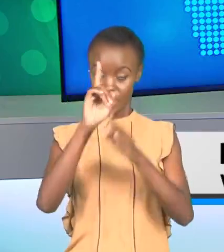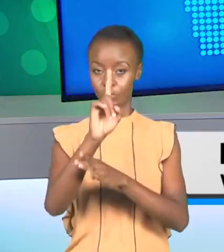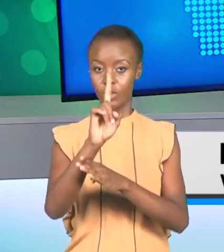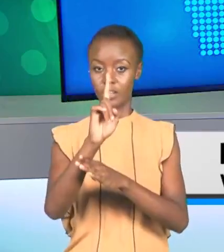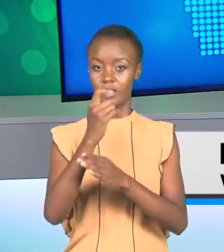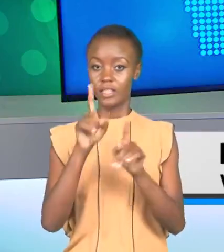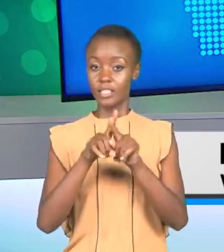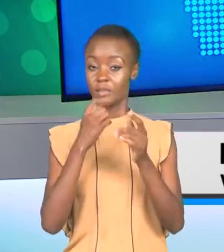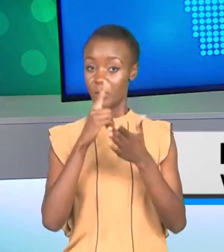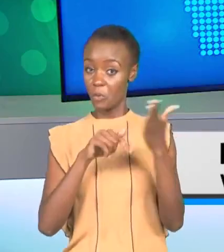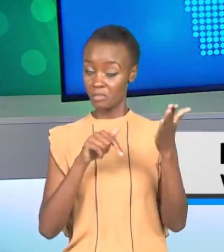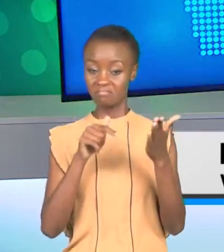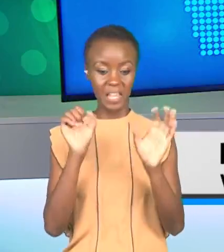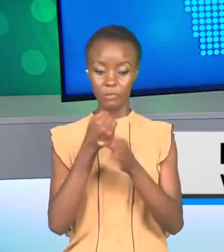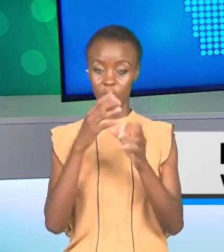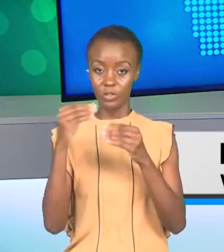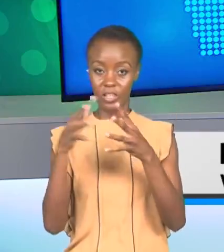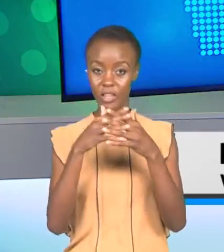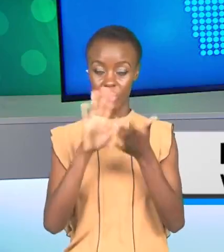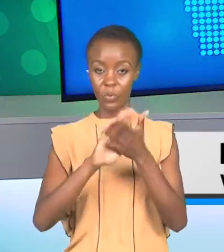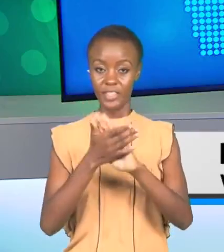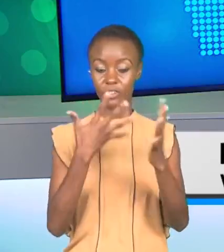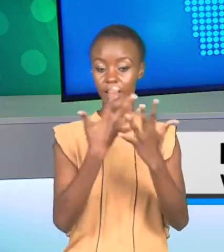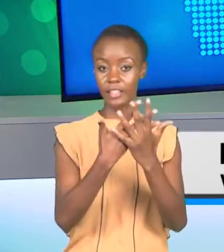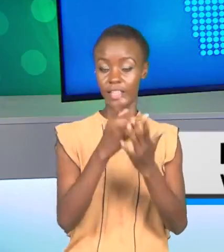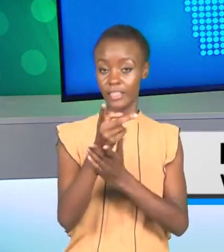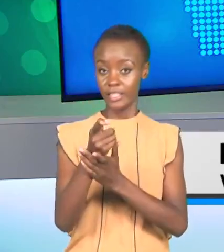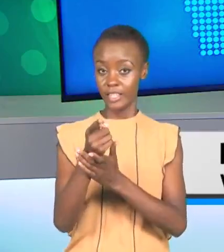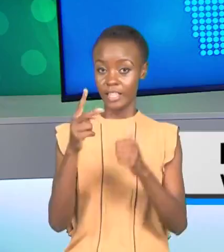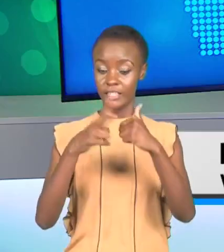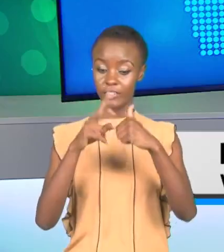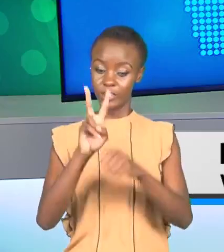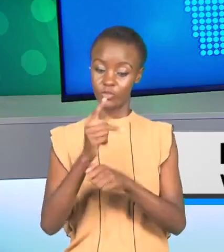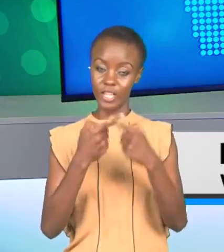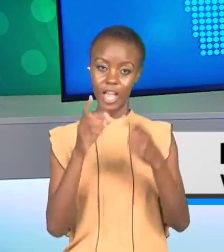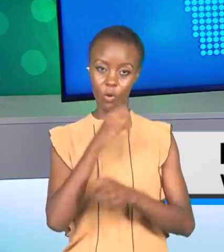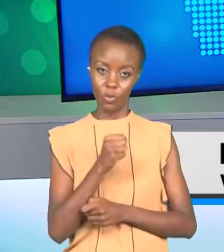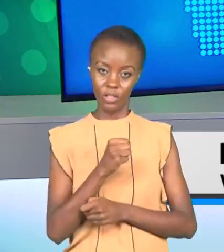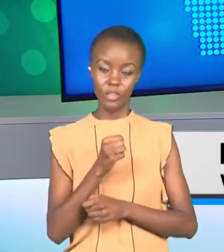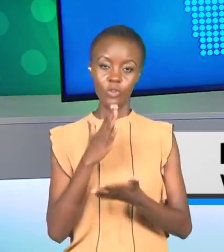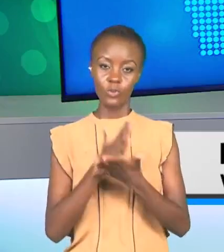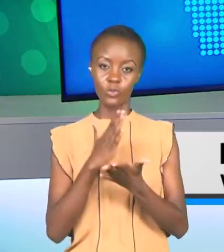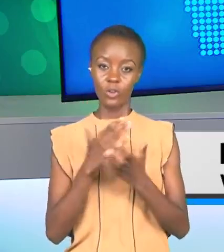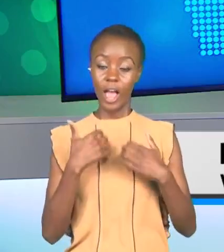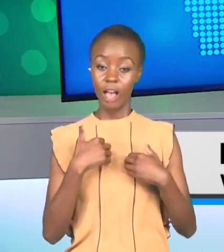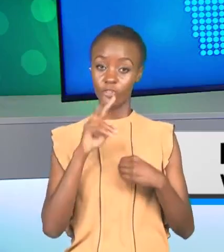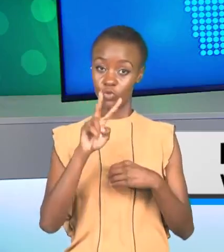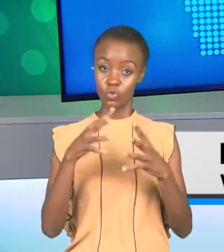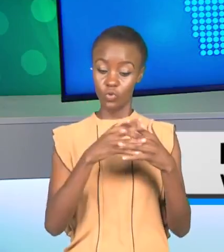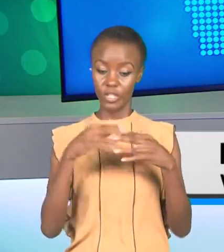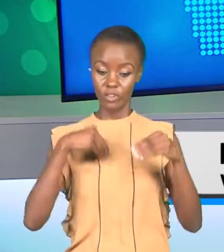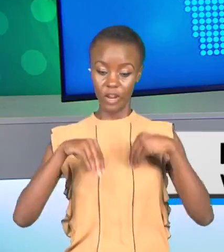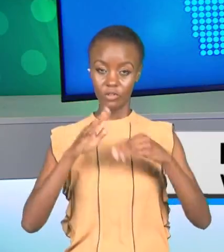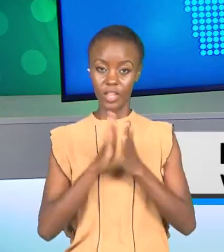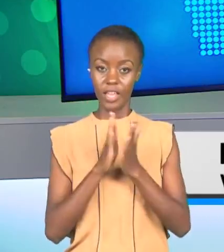that he couldn't go to the United States without being arrested. The 72-year-old former Vice President has long been linked to 2 U.S. bribery and